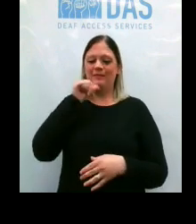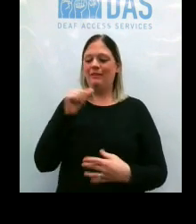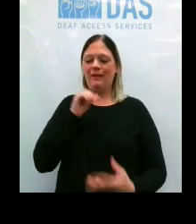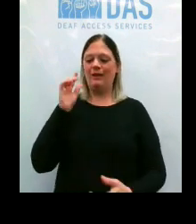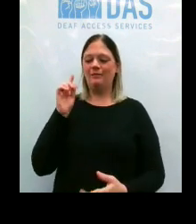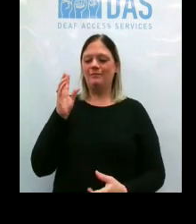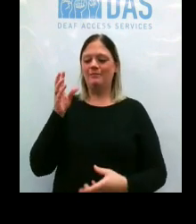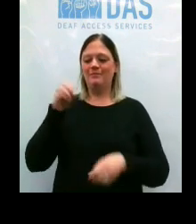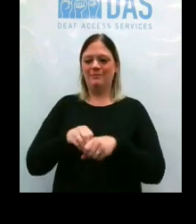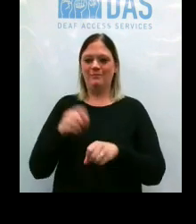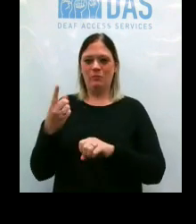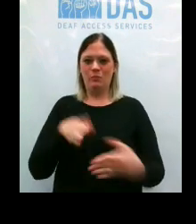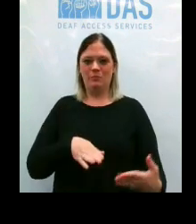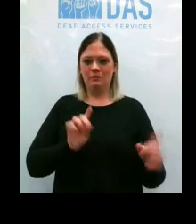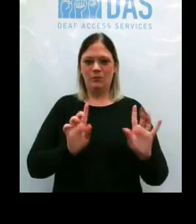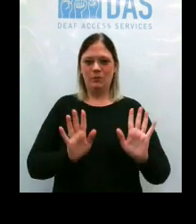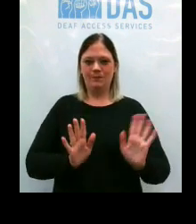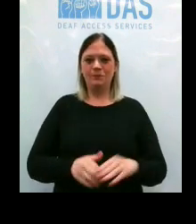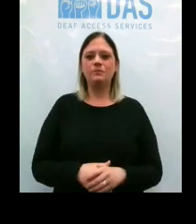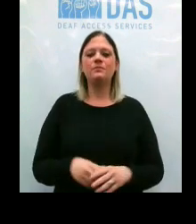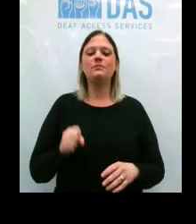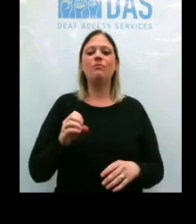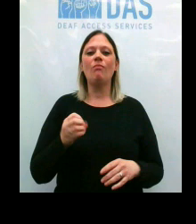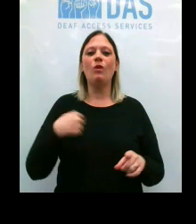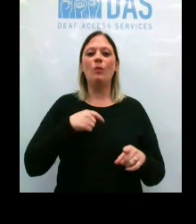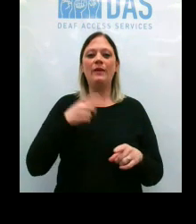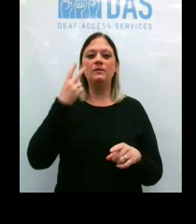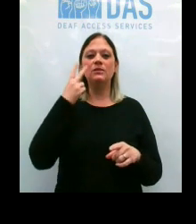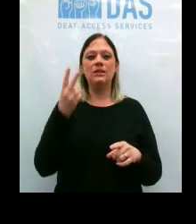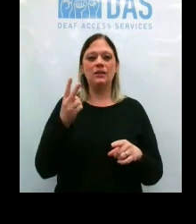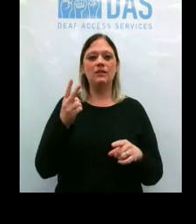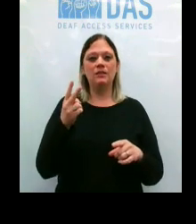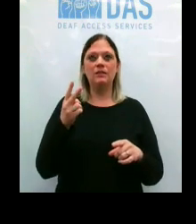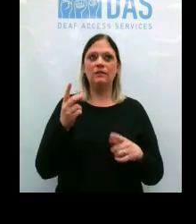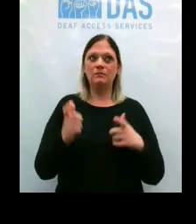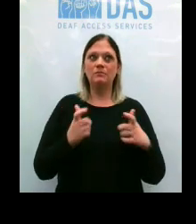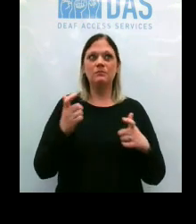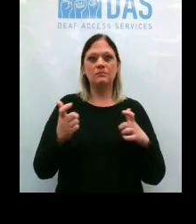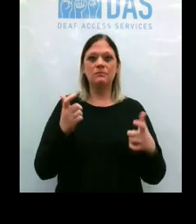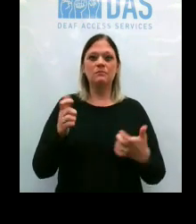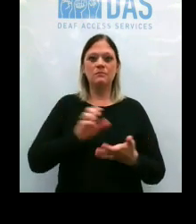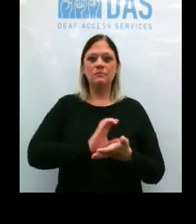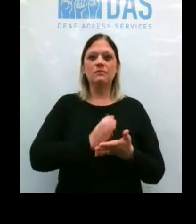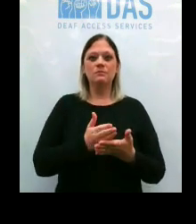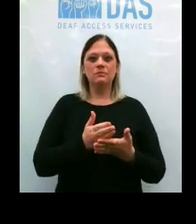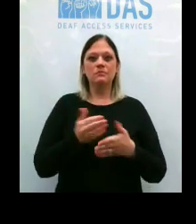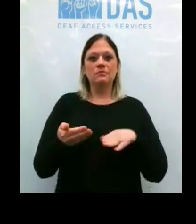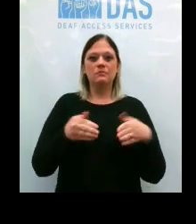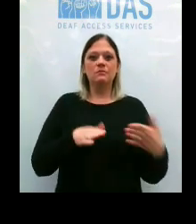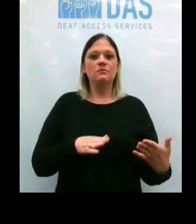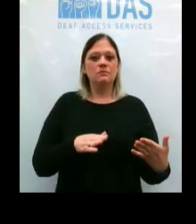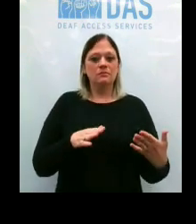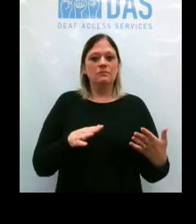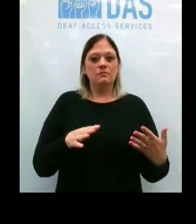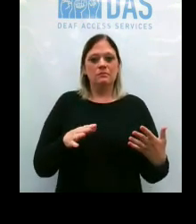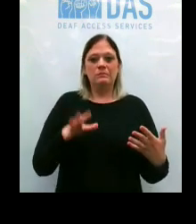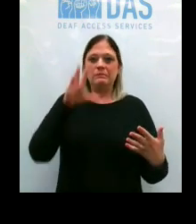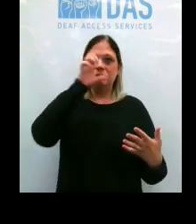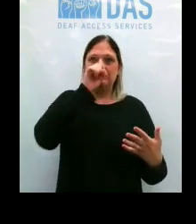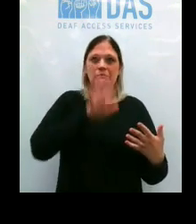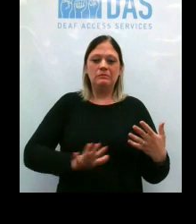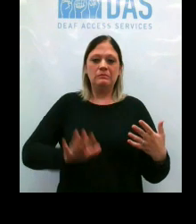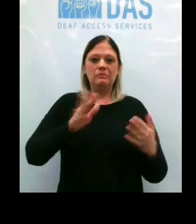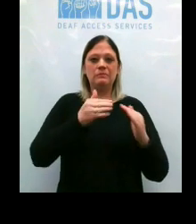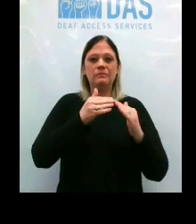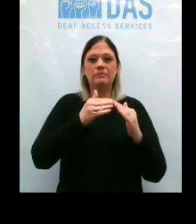247 in a week. So we have seen a sizable amount of deaths. Approximately, it looks a little bit less